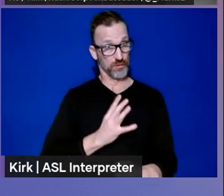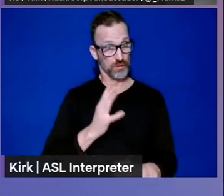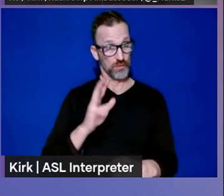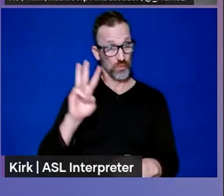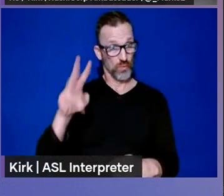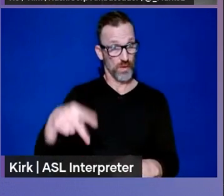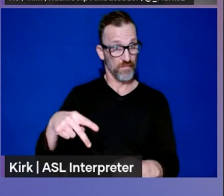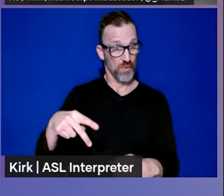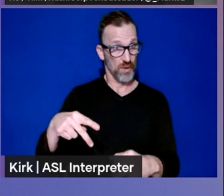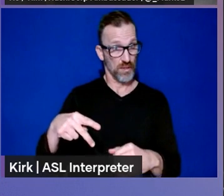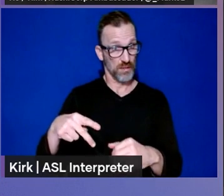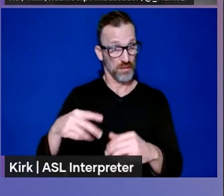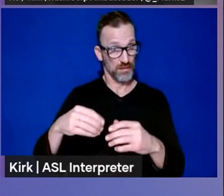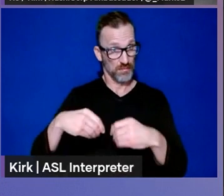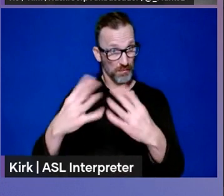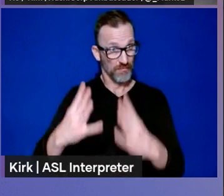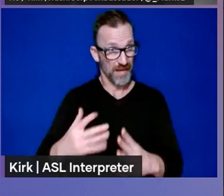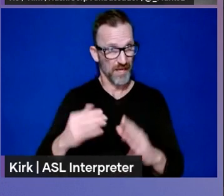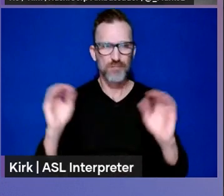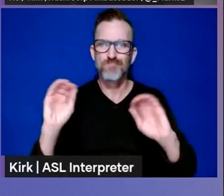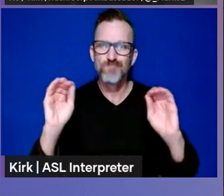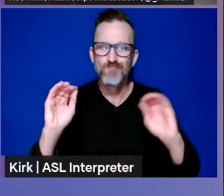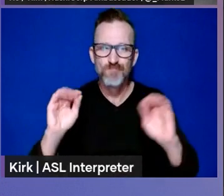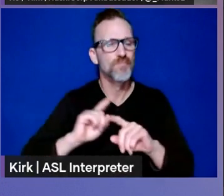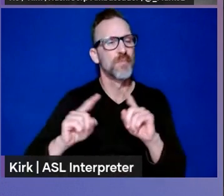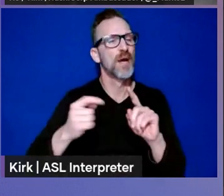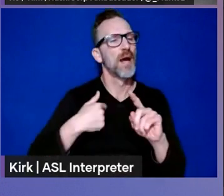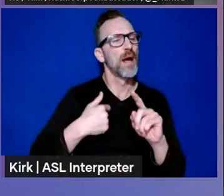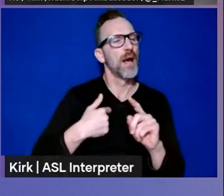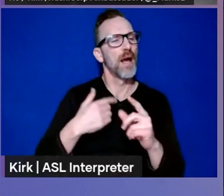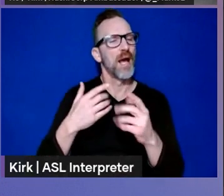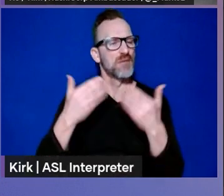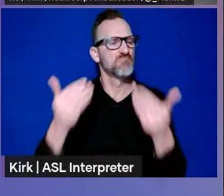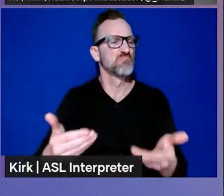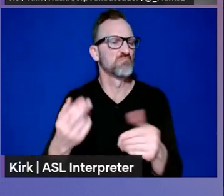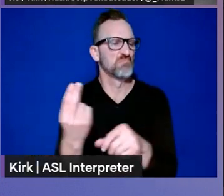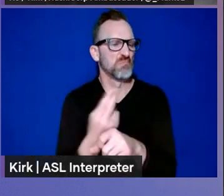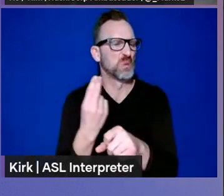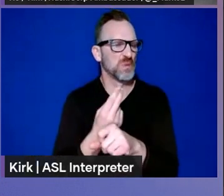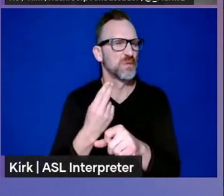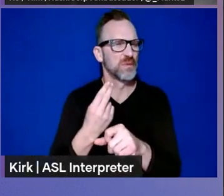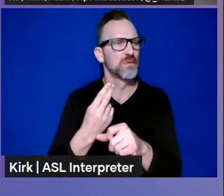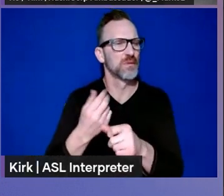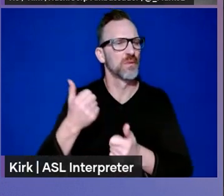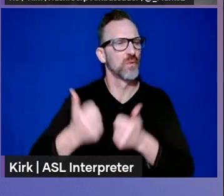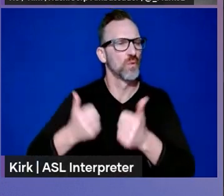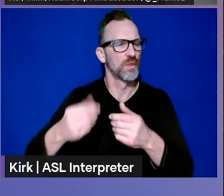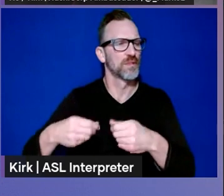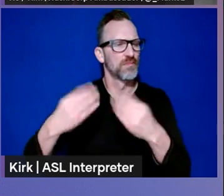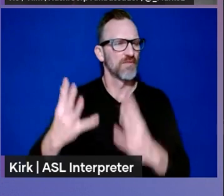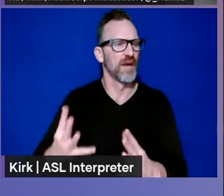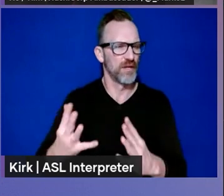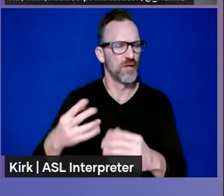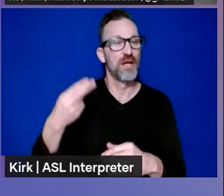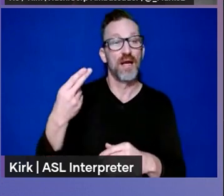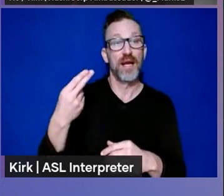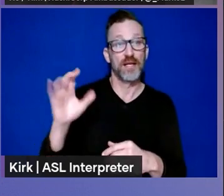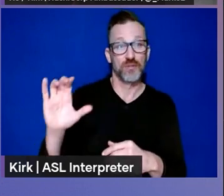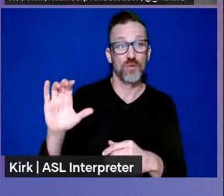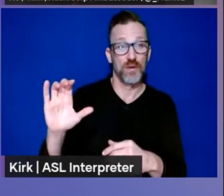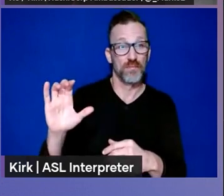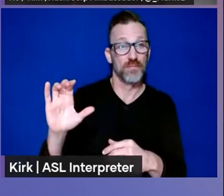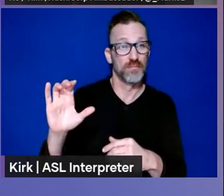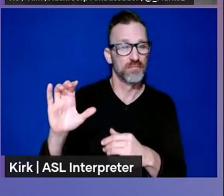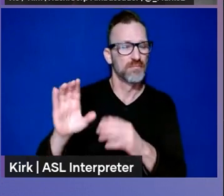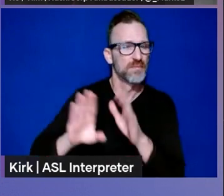provider yet, but I'm actually using the one created by HashiCorp Development Advocates. It's